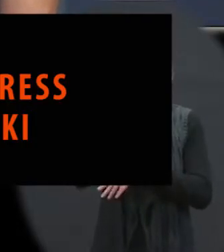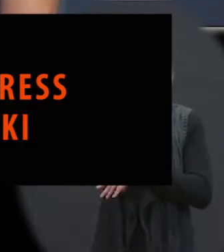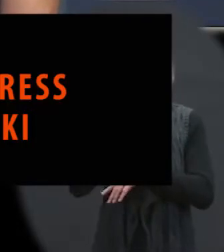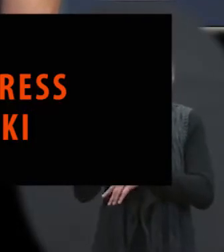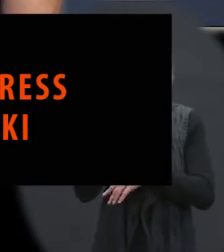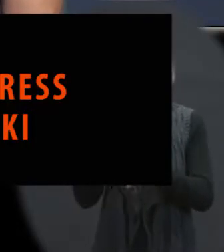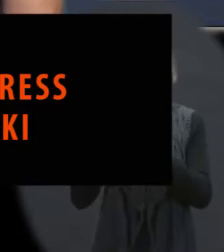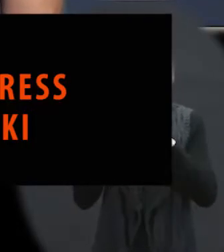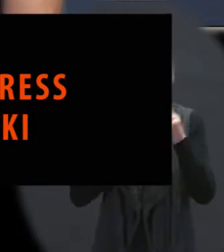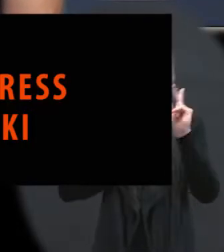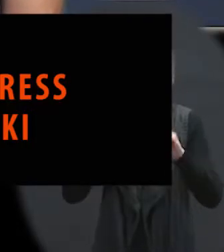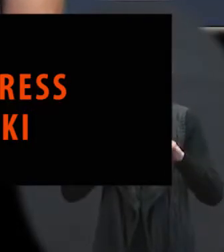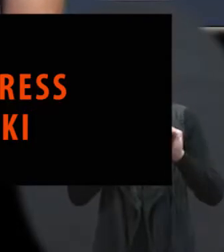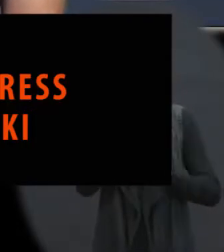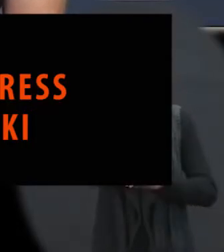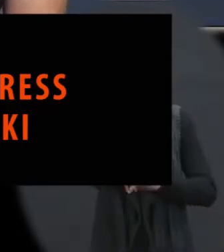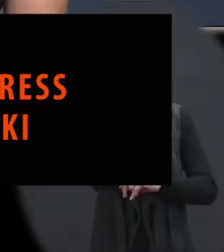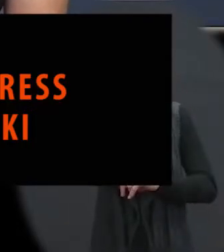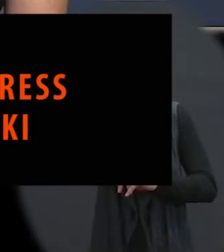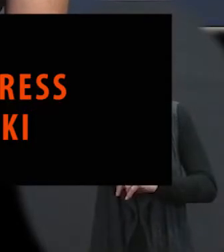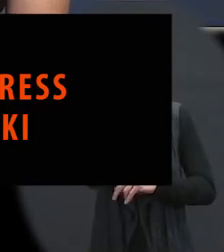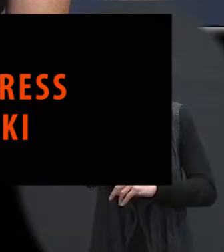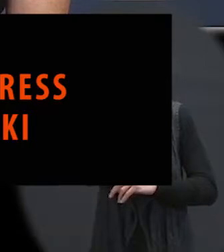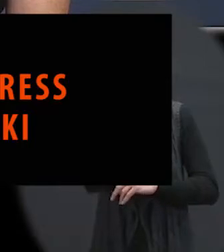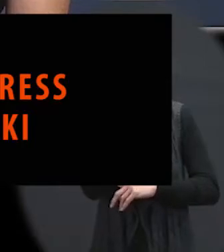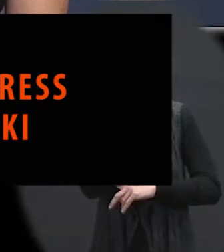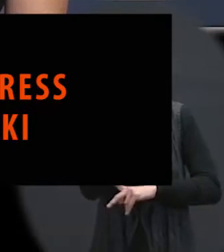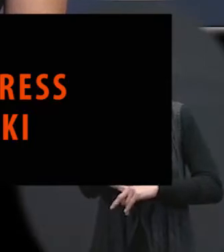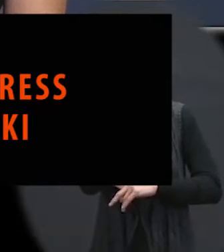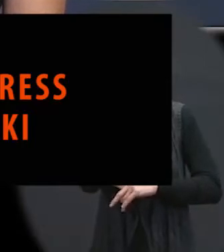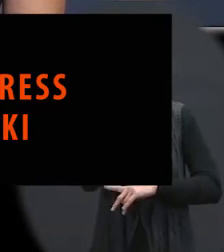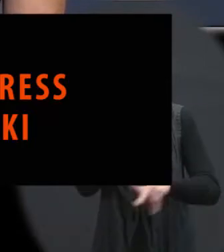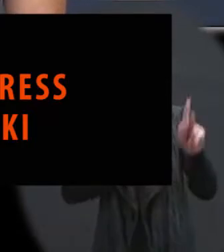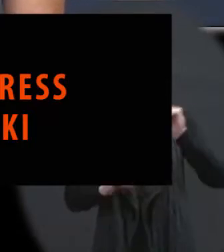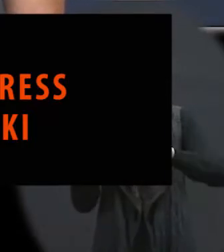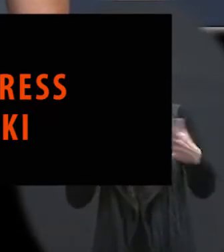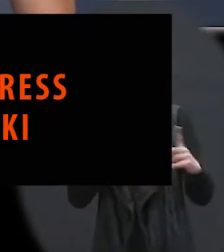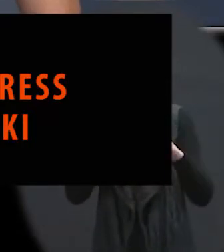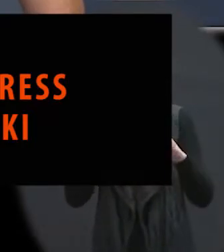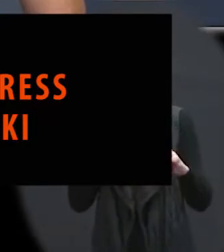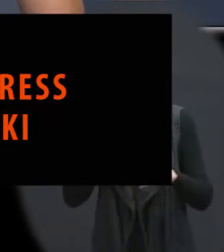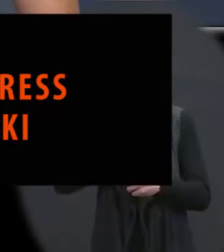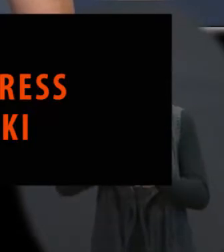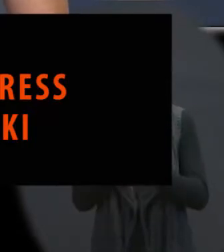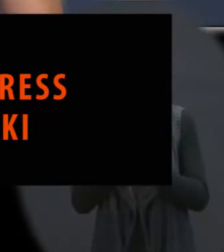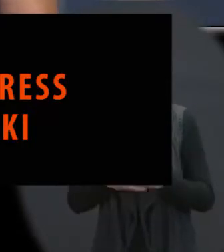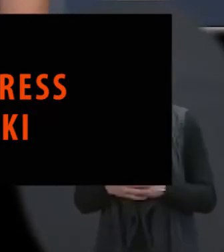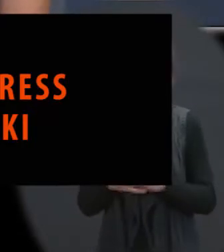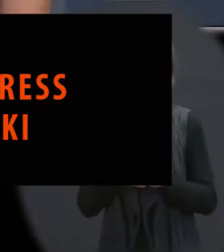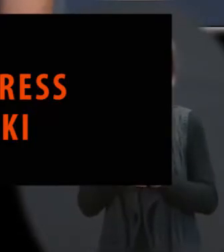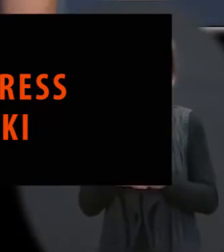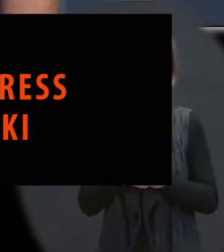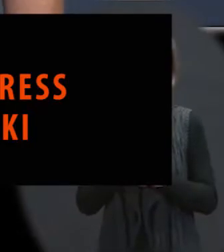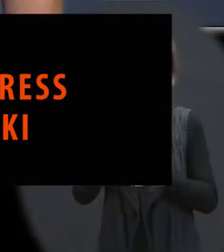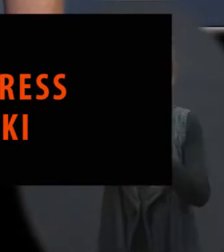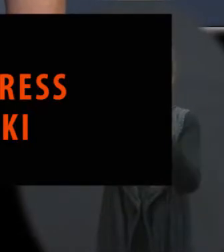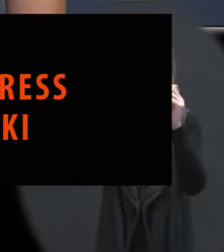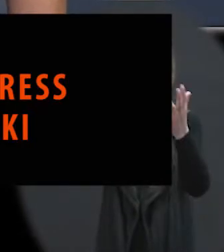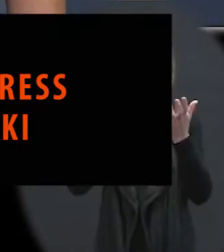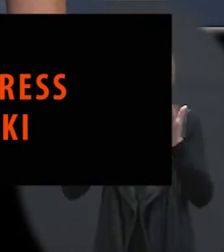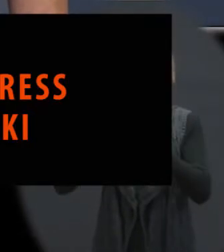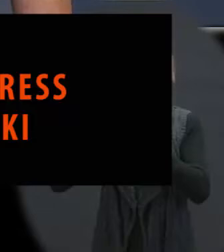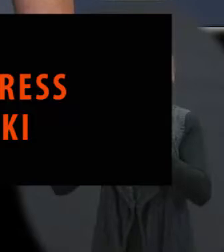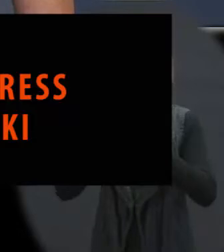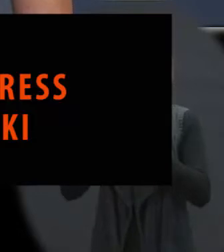nearly 24% of age-adjusted deaths from COVID-19. The President also looks forward to discussing how his American Rescue